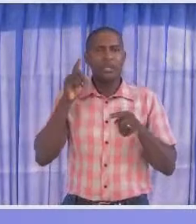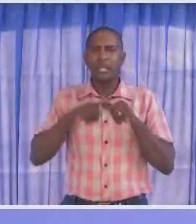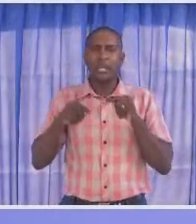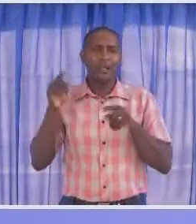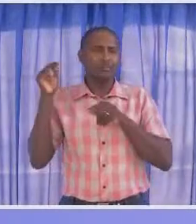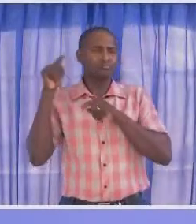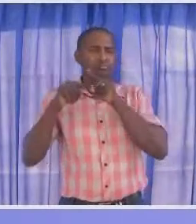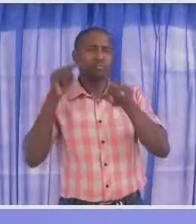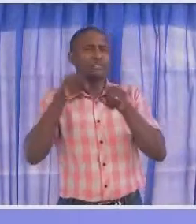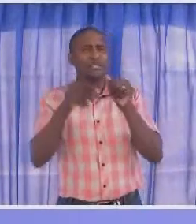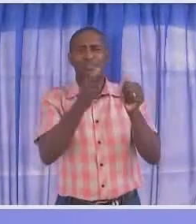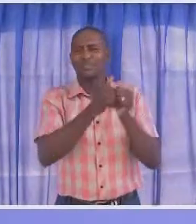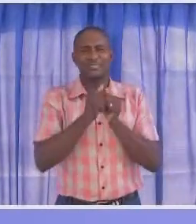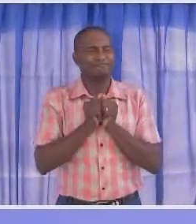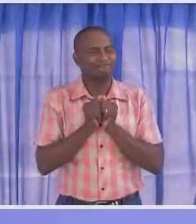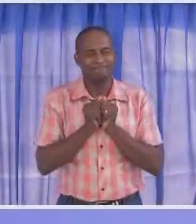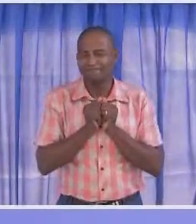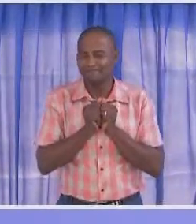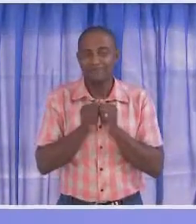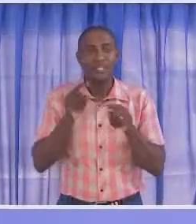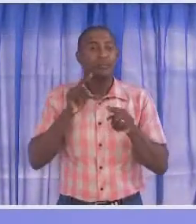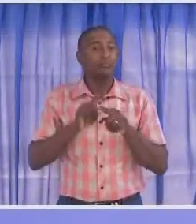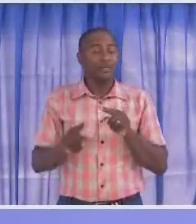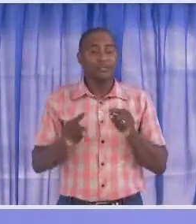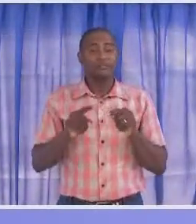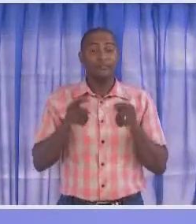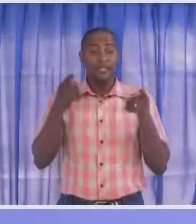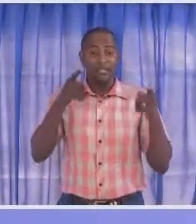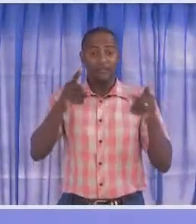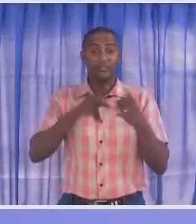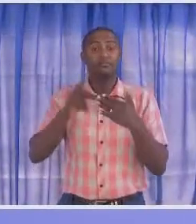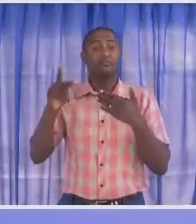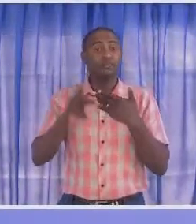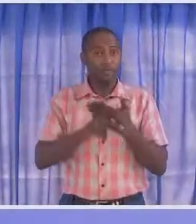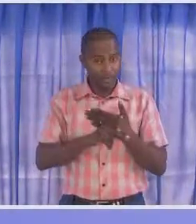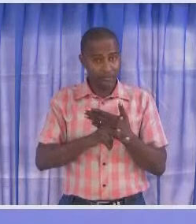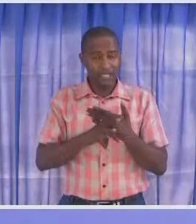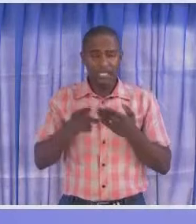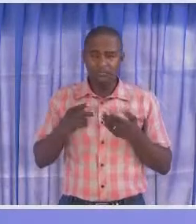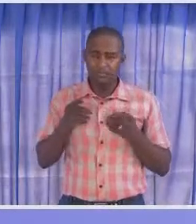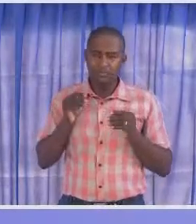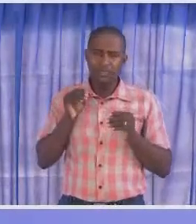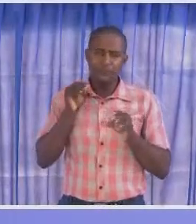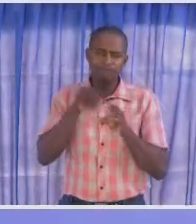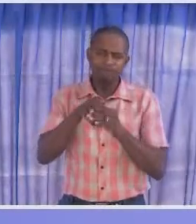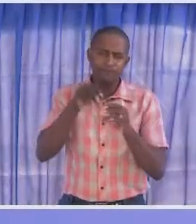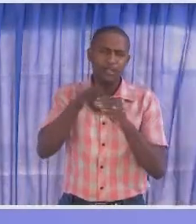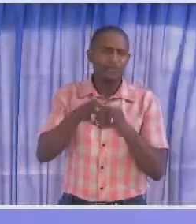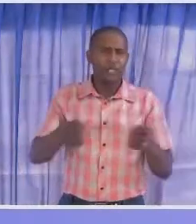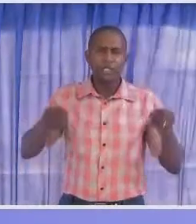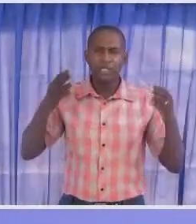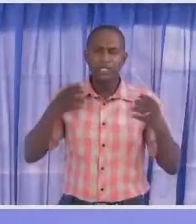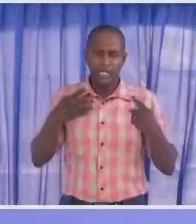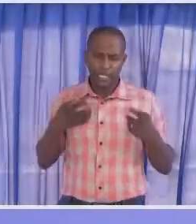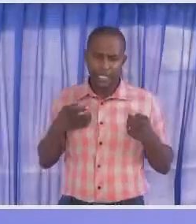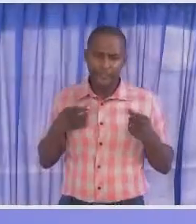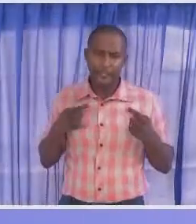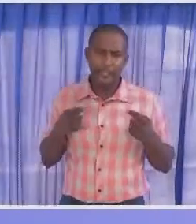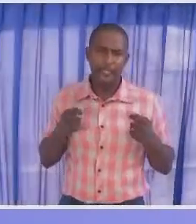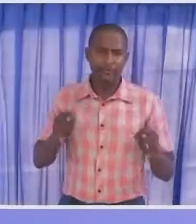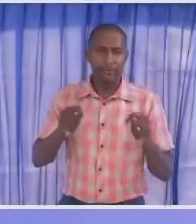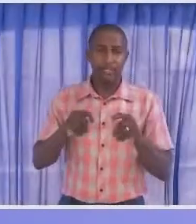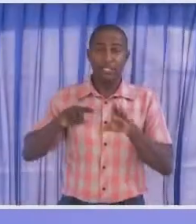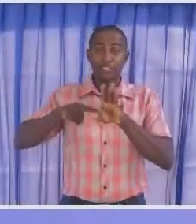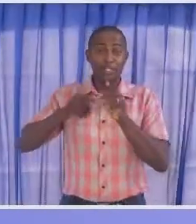together face to face. But the advanced program has put forth a lot of effort to get to this point. It all started